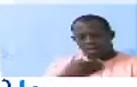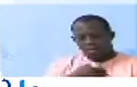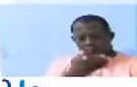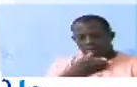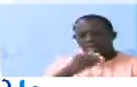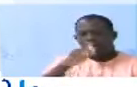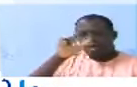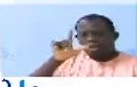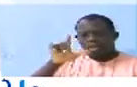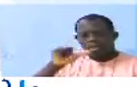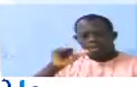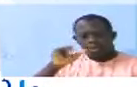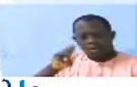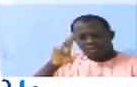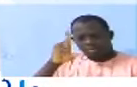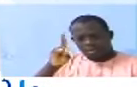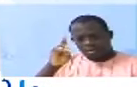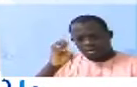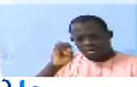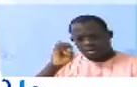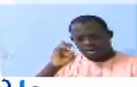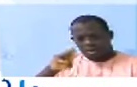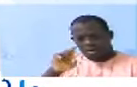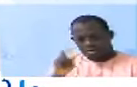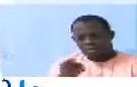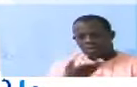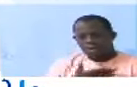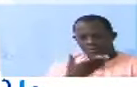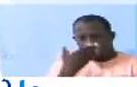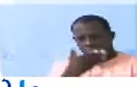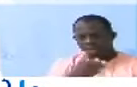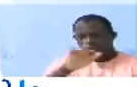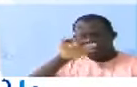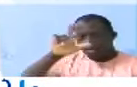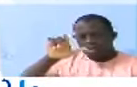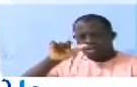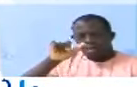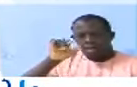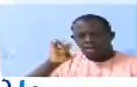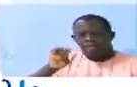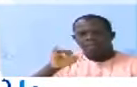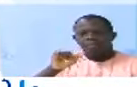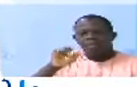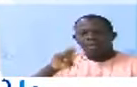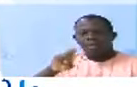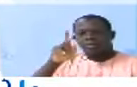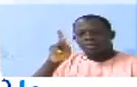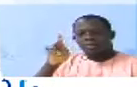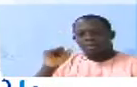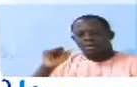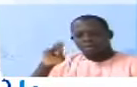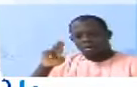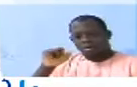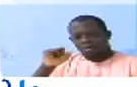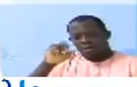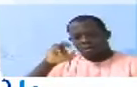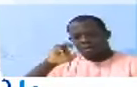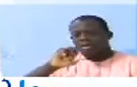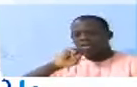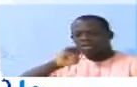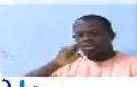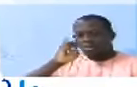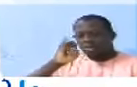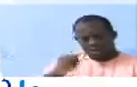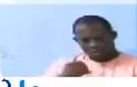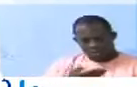Landing Kamara was also there. Lamin Kanaji Bije. Lamin Kanaji was there. Alhaji Morikeba